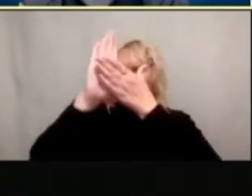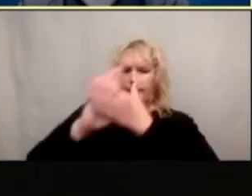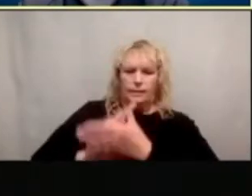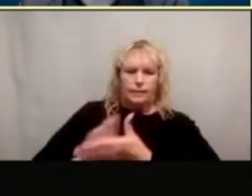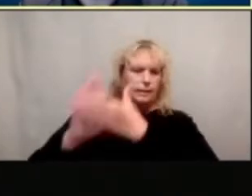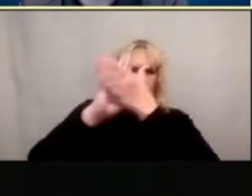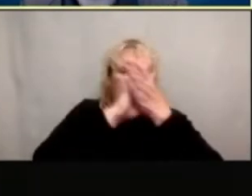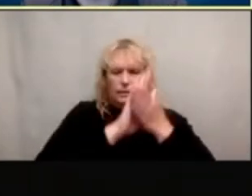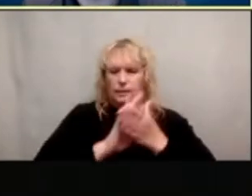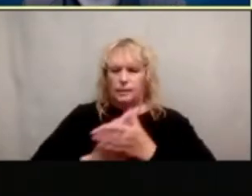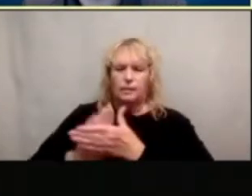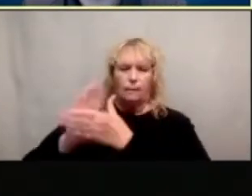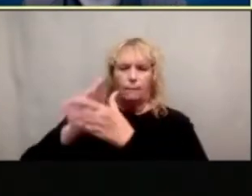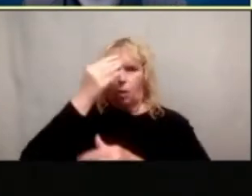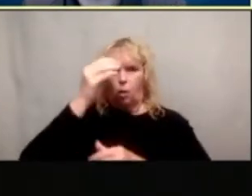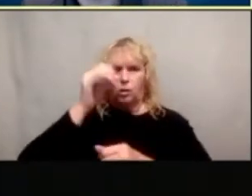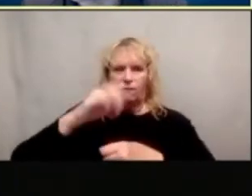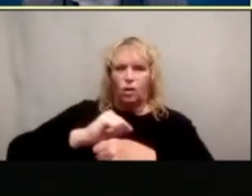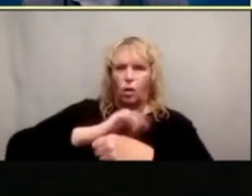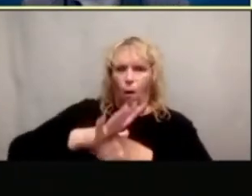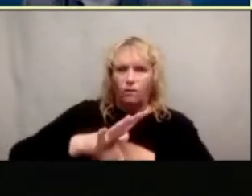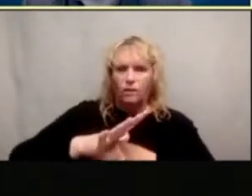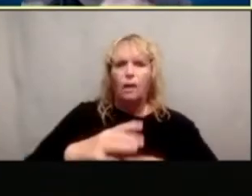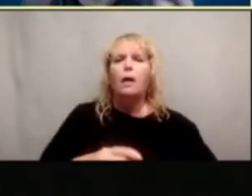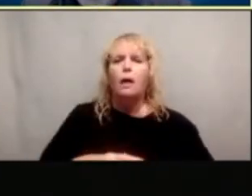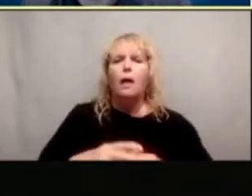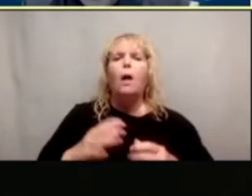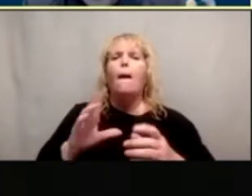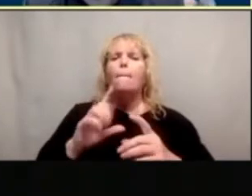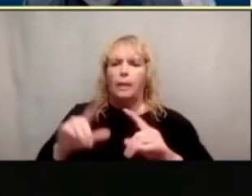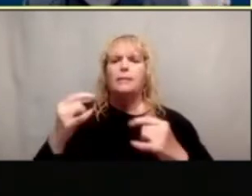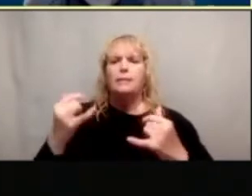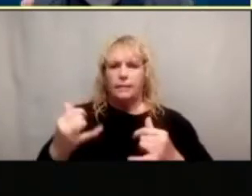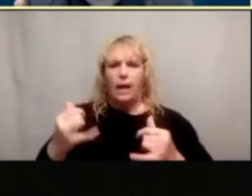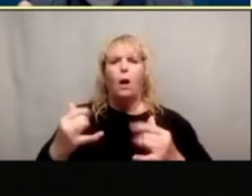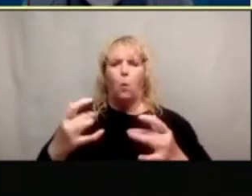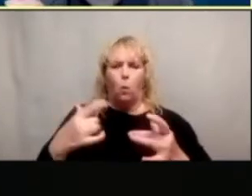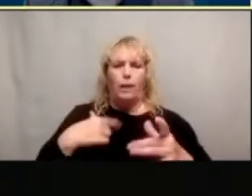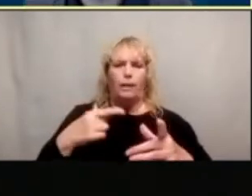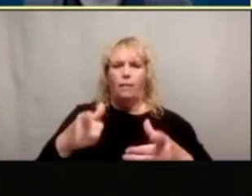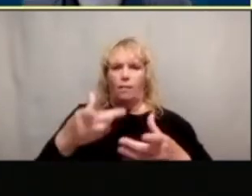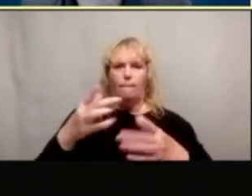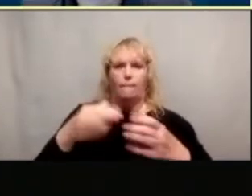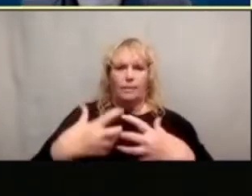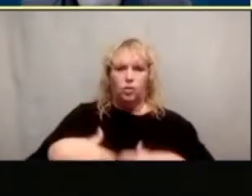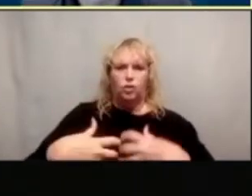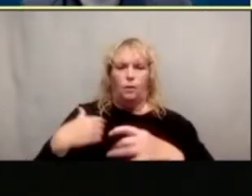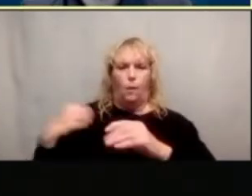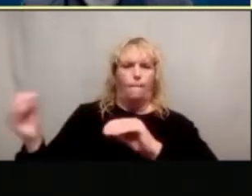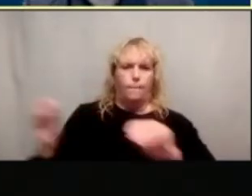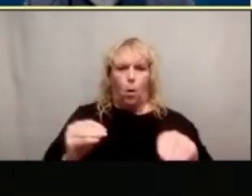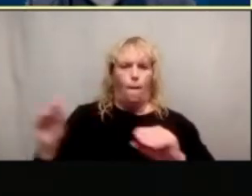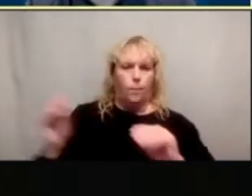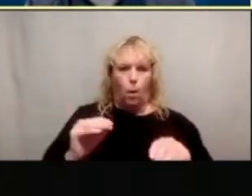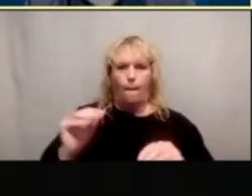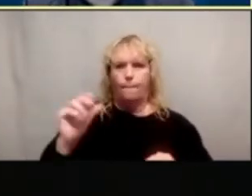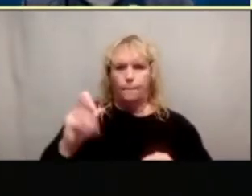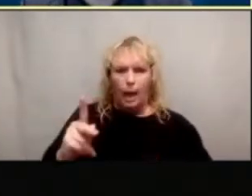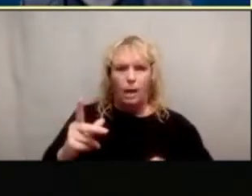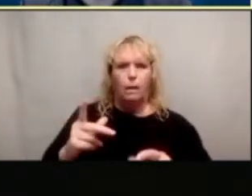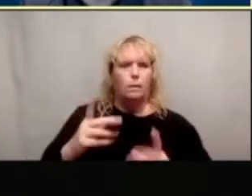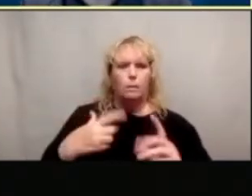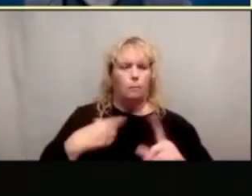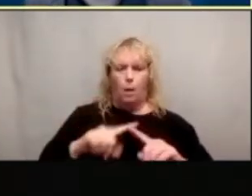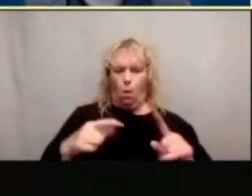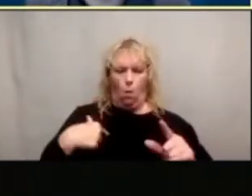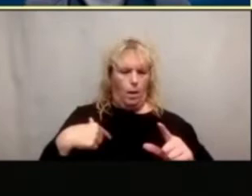turn those rooms. And so everything is vomited out. Now things are moving back in, but they're different. Not everything moved back in. They moved back in maybe new locations and in new